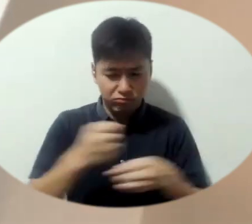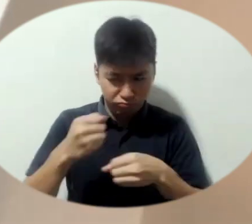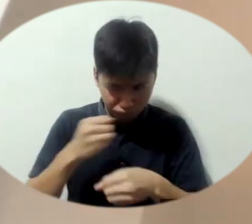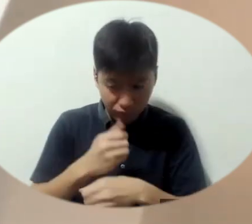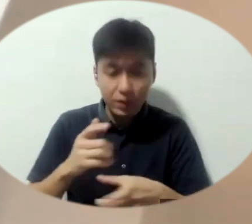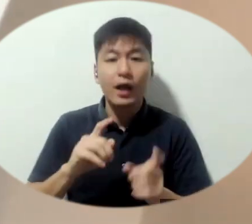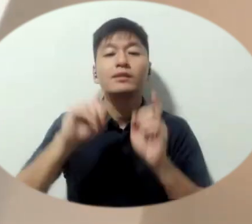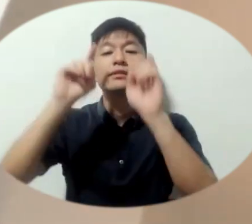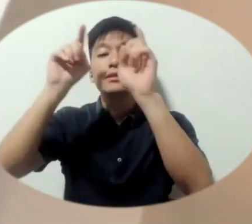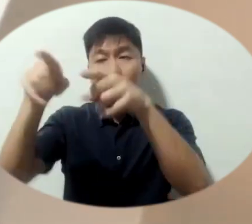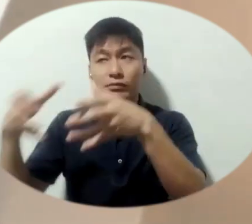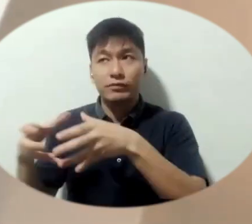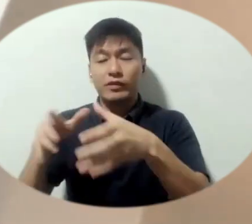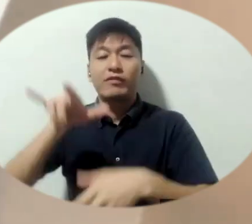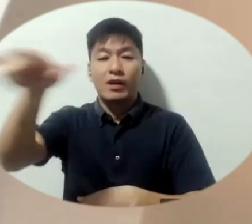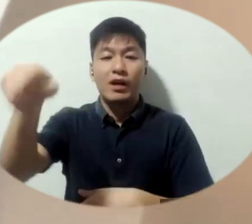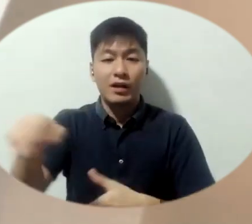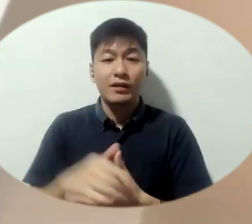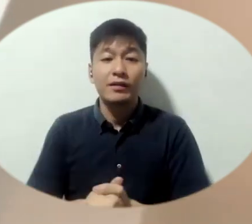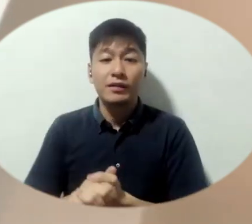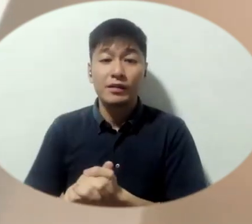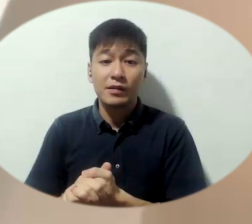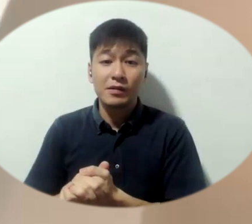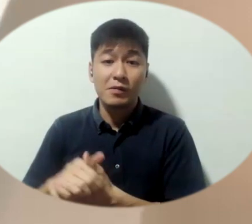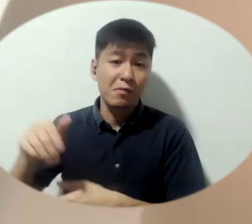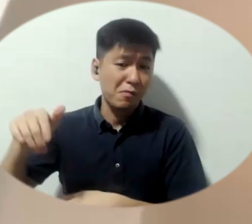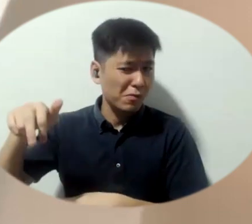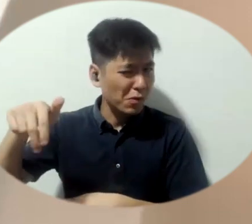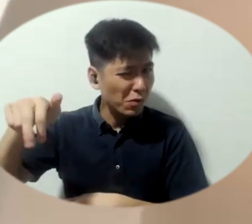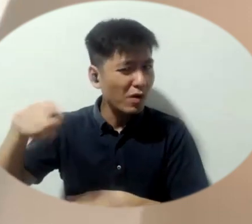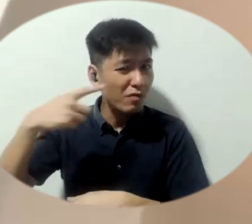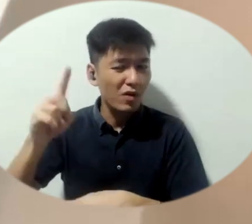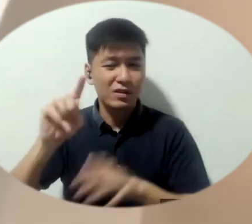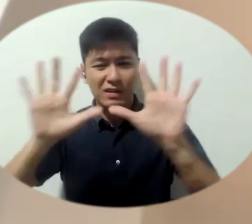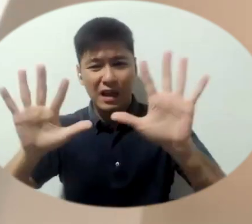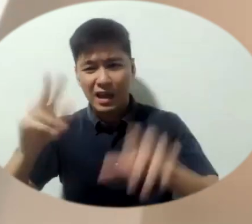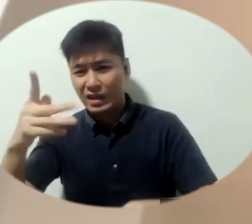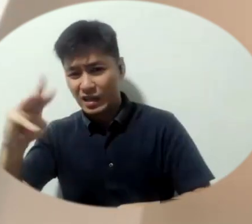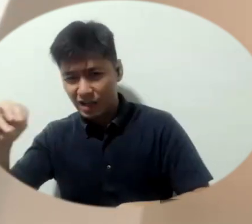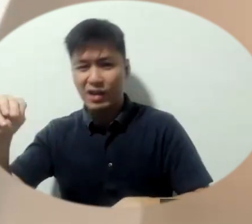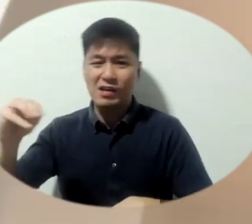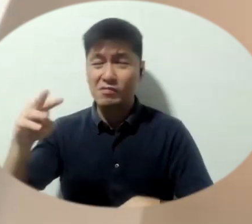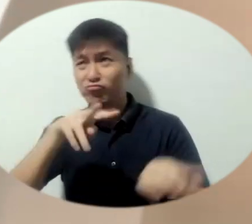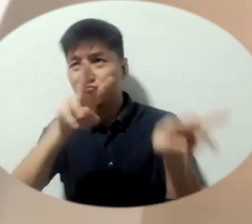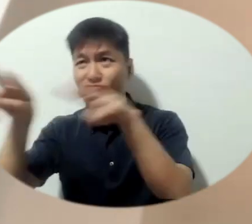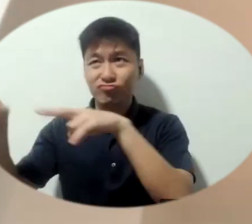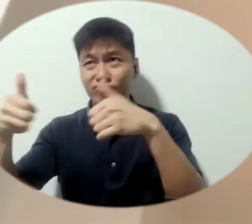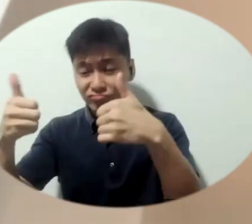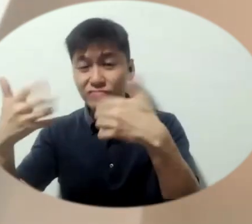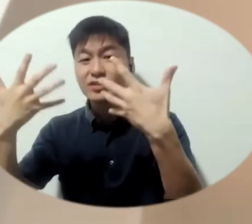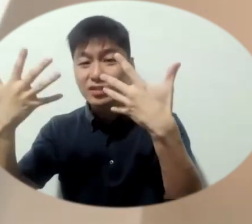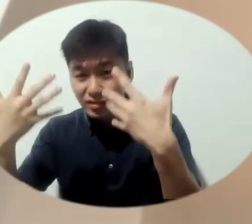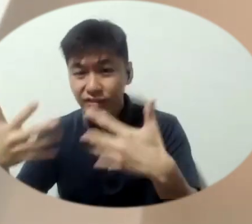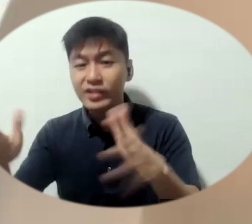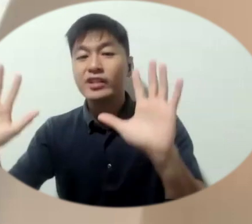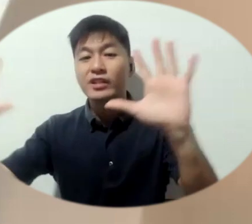2-day symposium in Santiago de Compostela to discuss all the matters in dementia and to show that actually this is